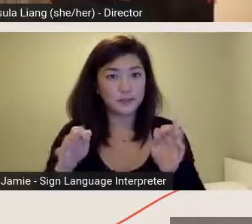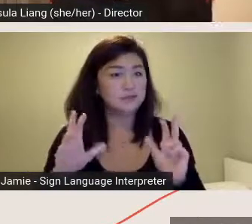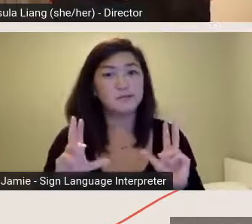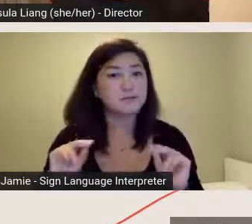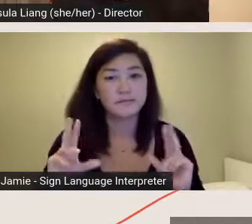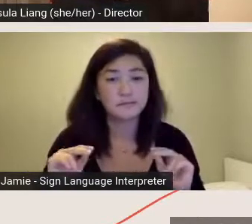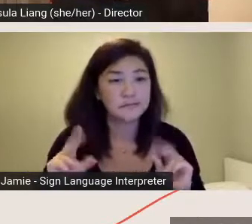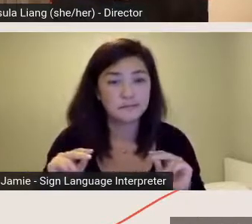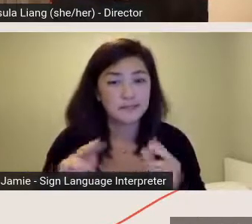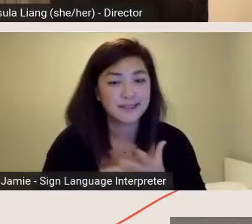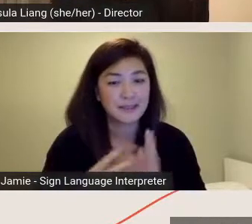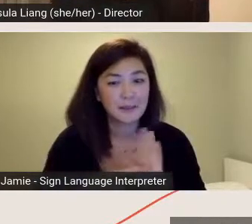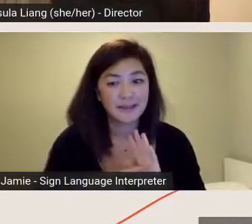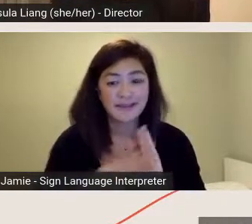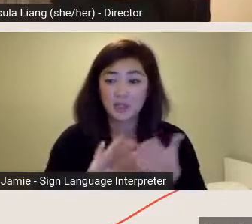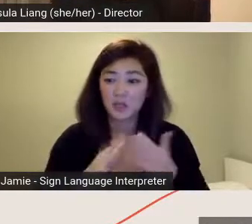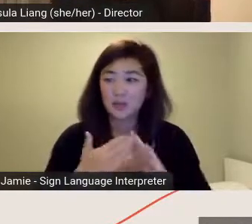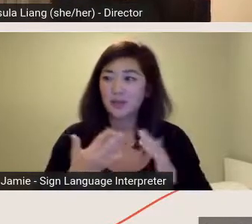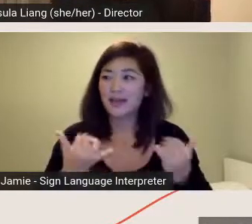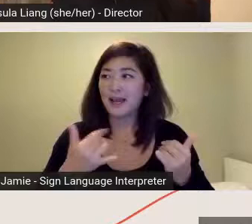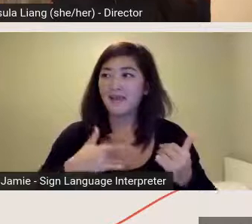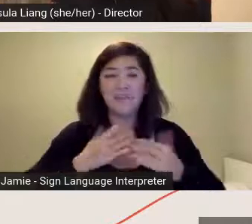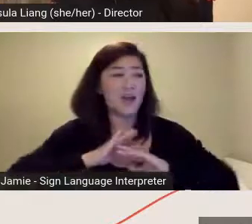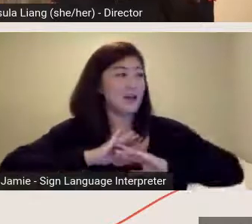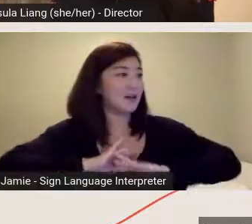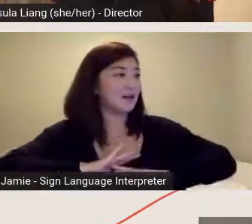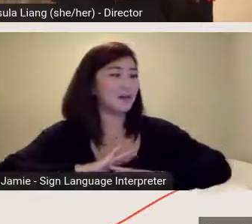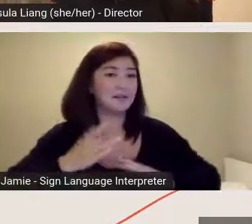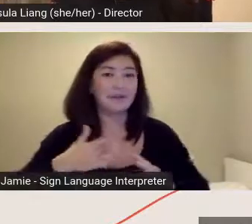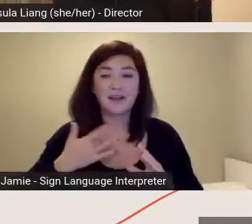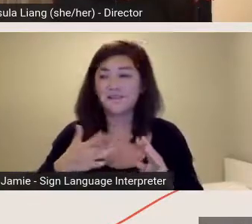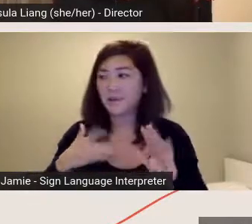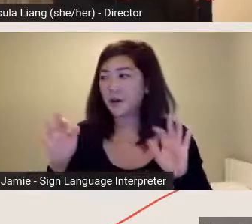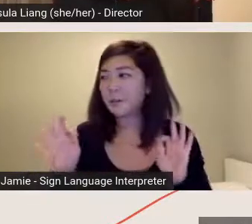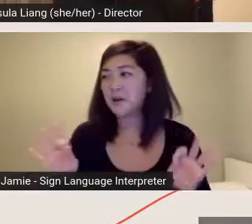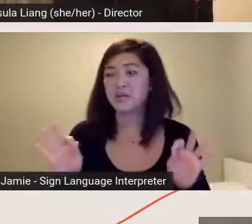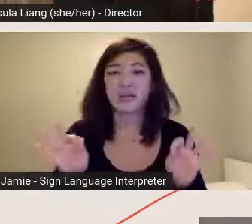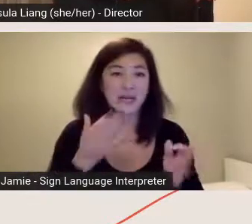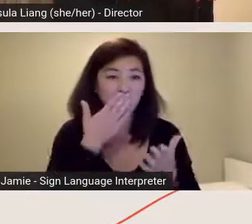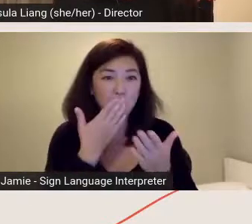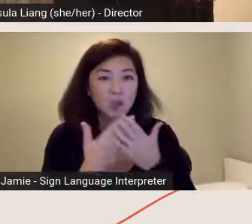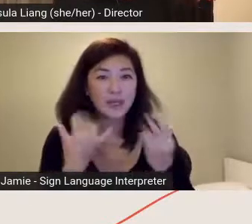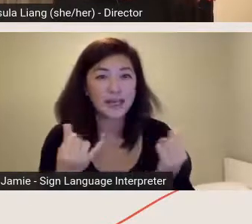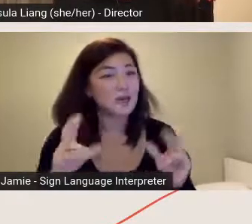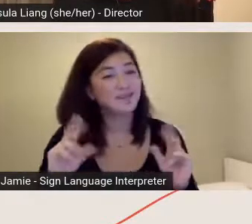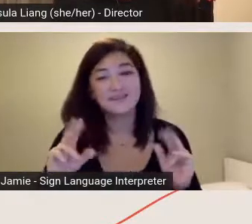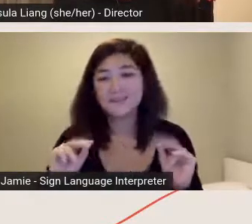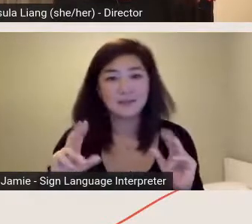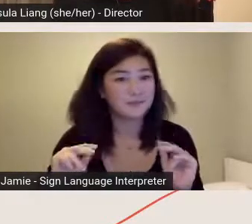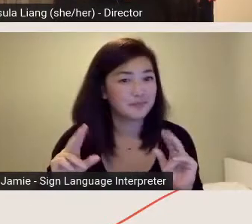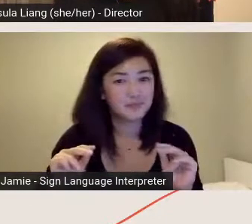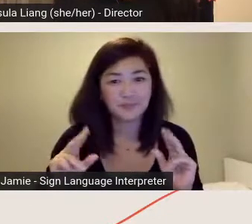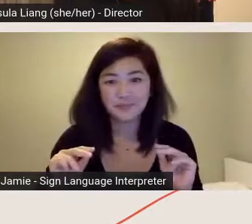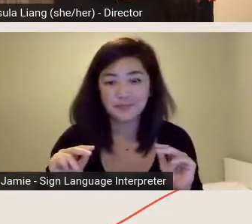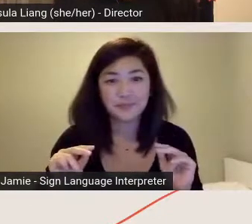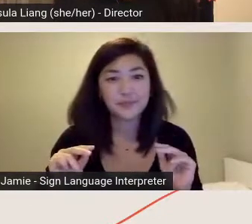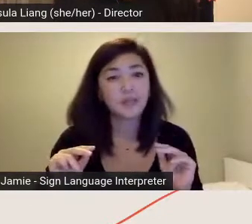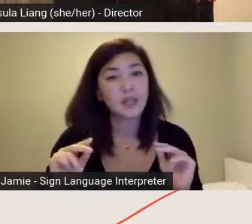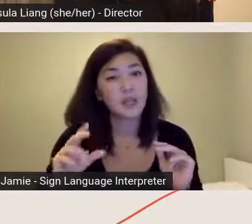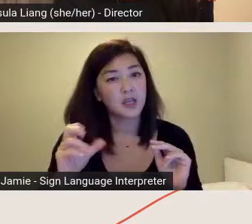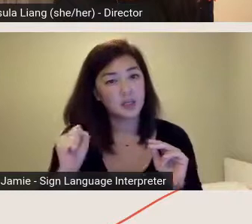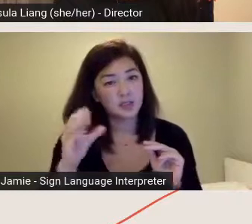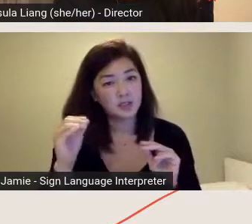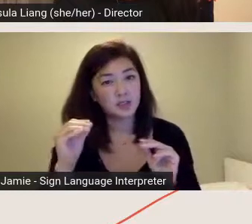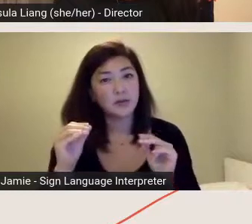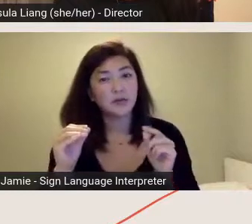it does not appease the community. There's the wrinkle is still there. So it's almost as if